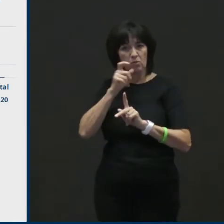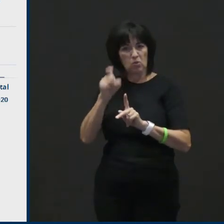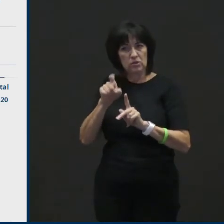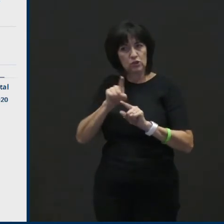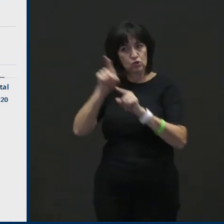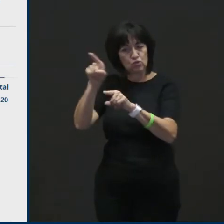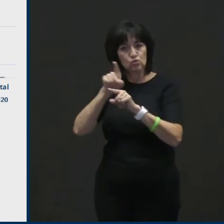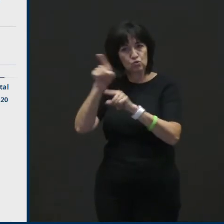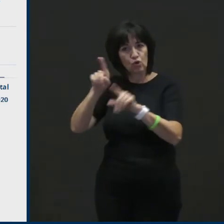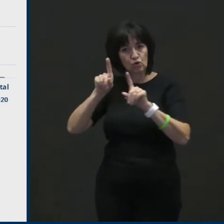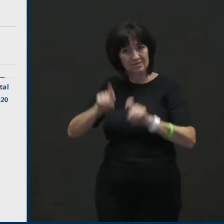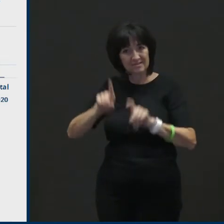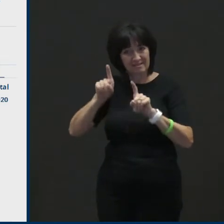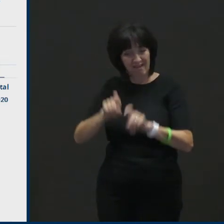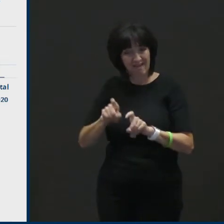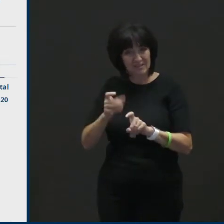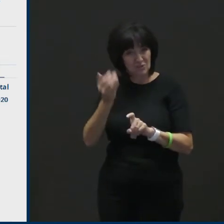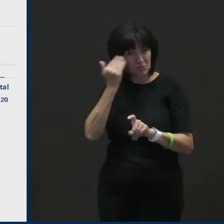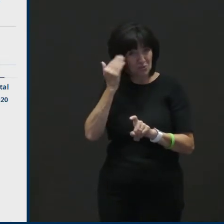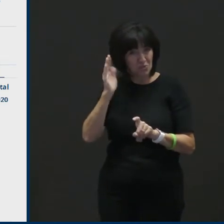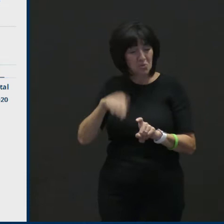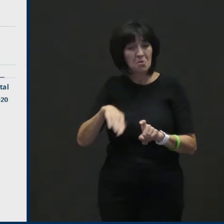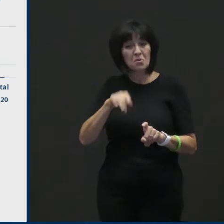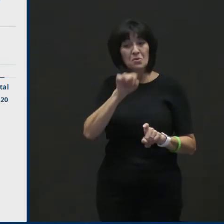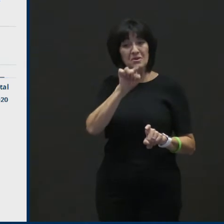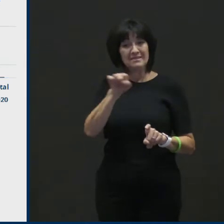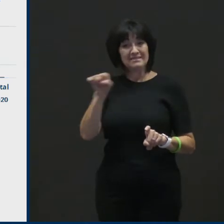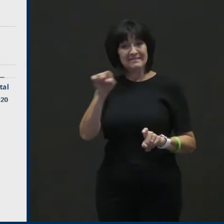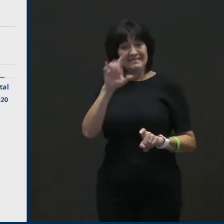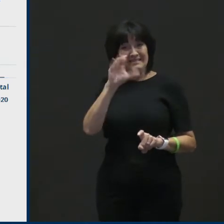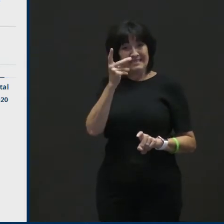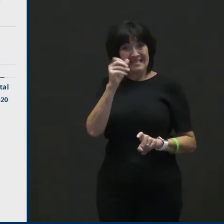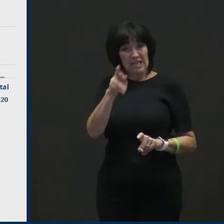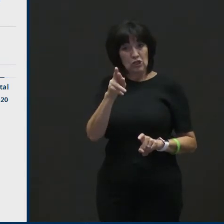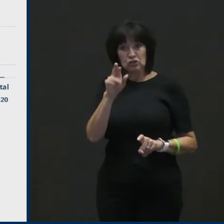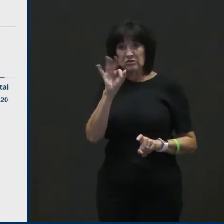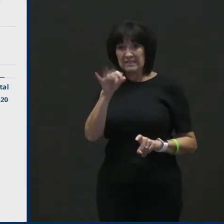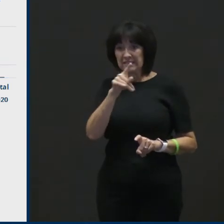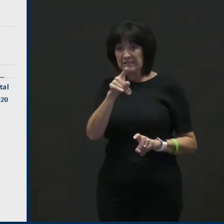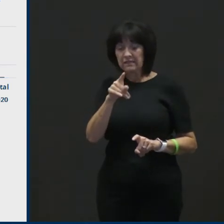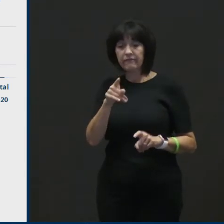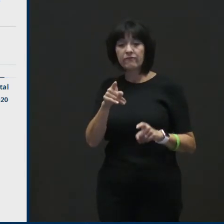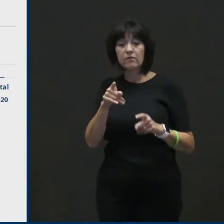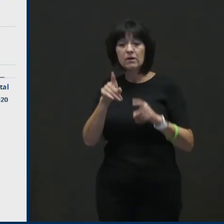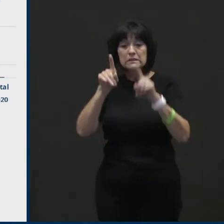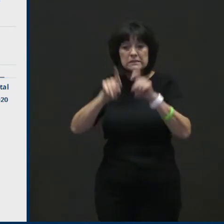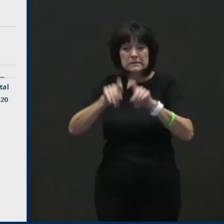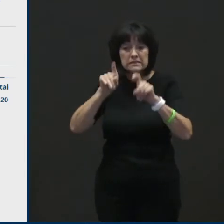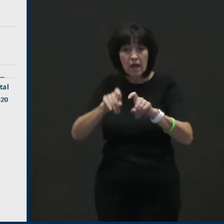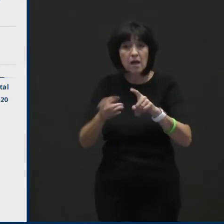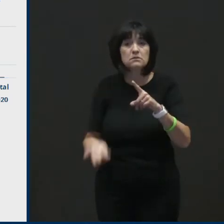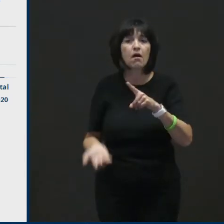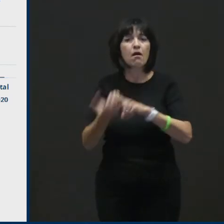early stages, then it is much more difficult to treat and control. So